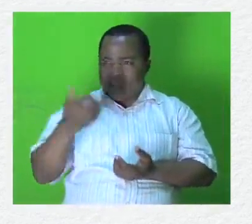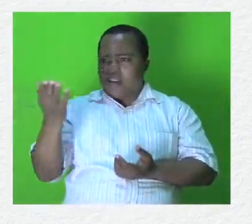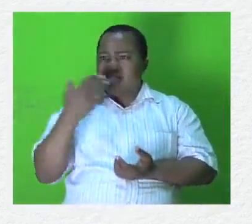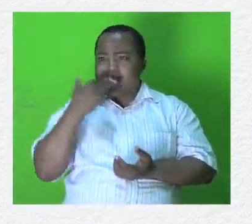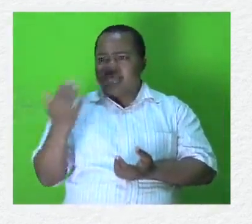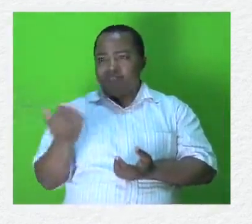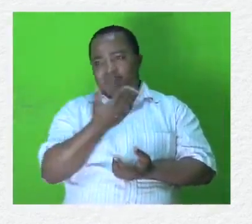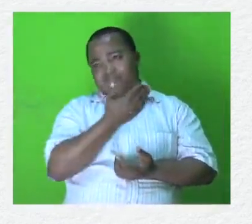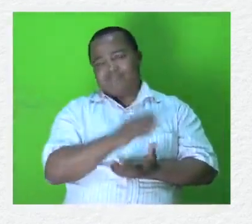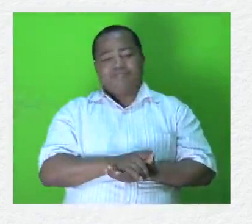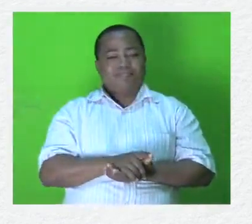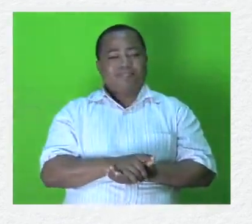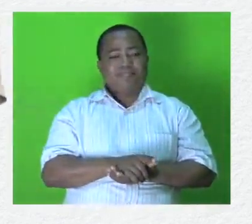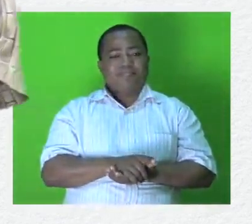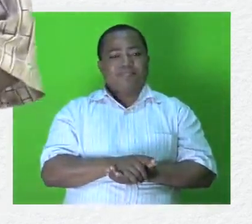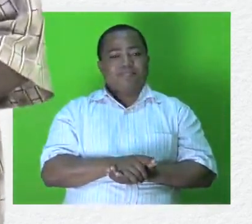can you try?